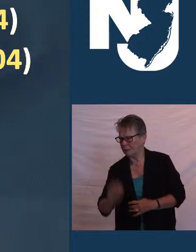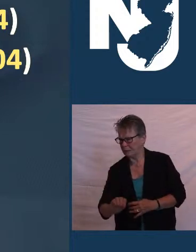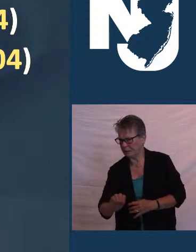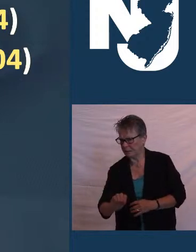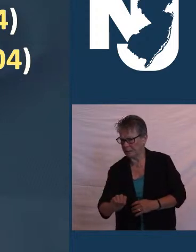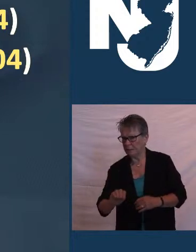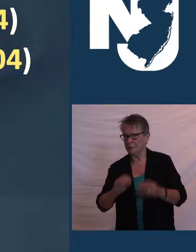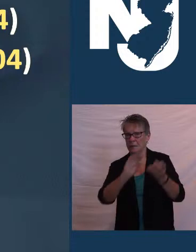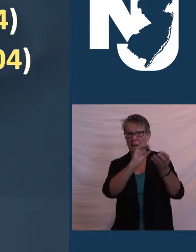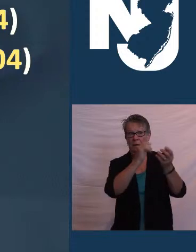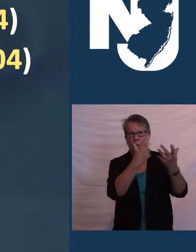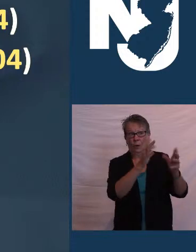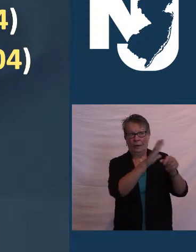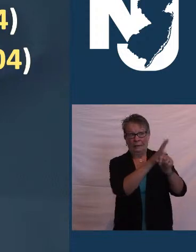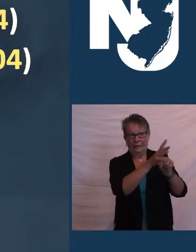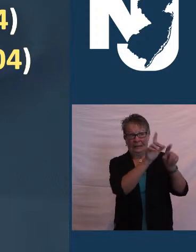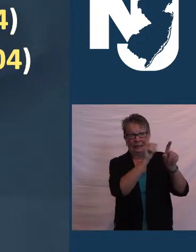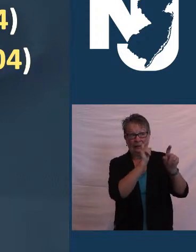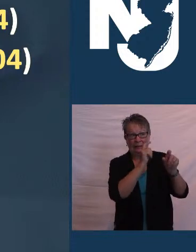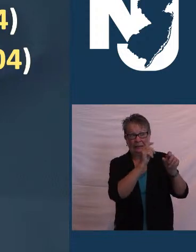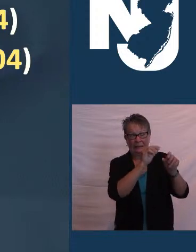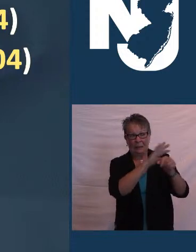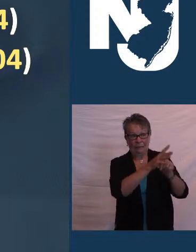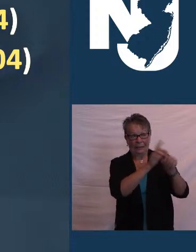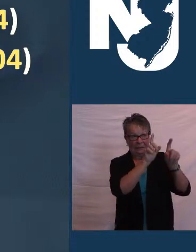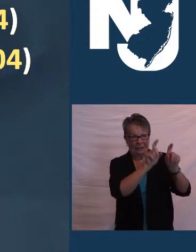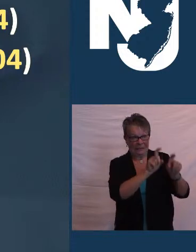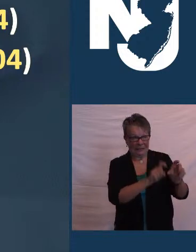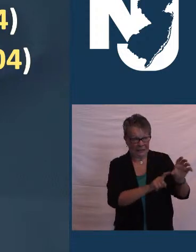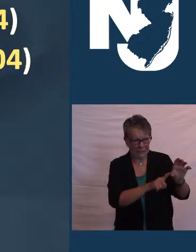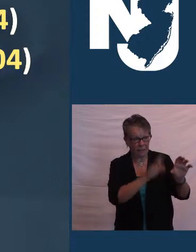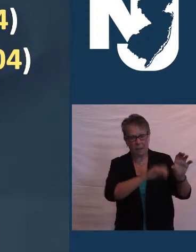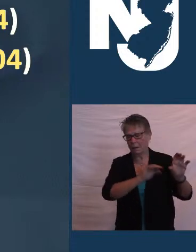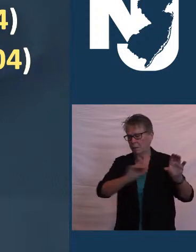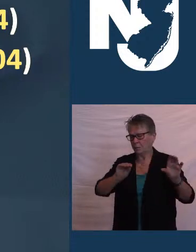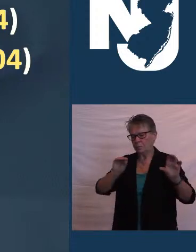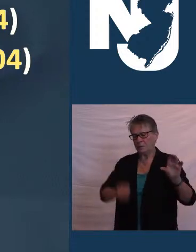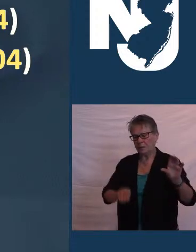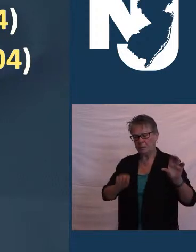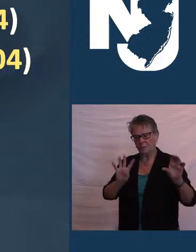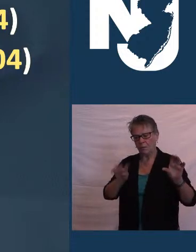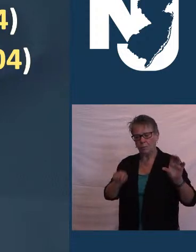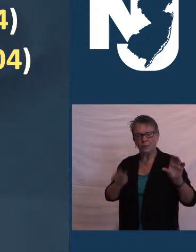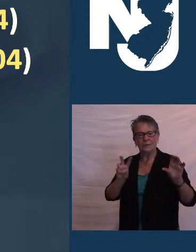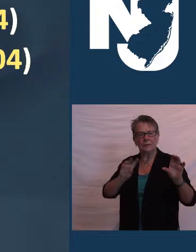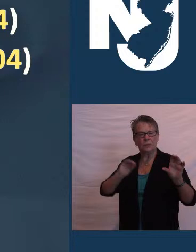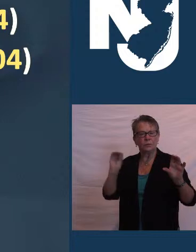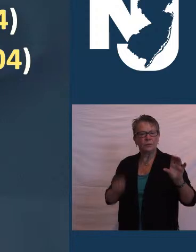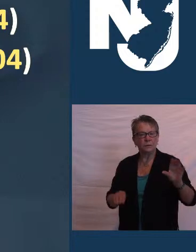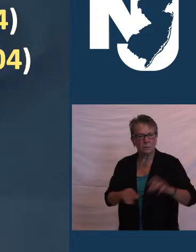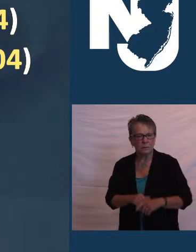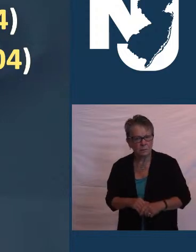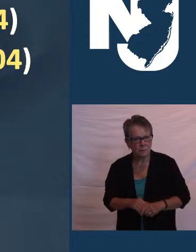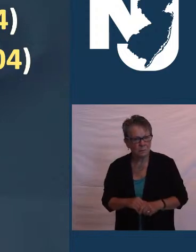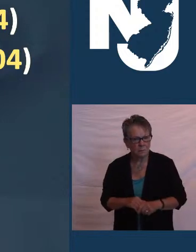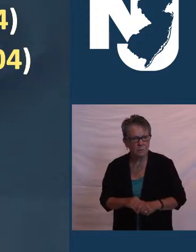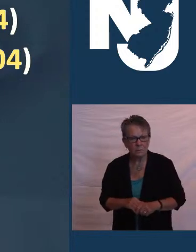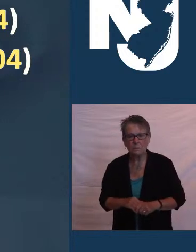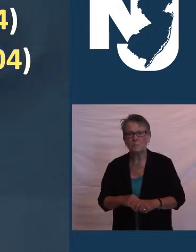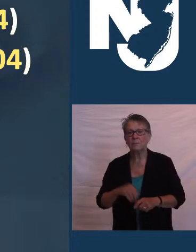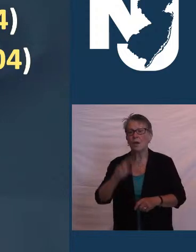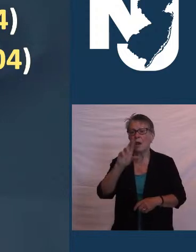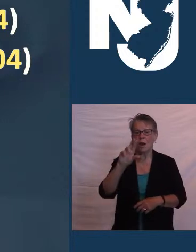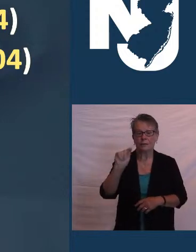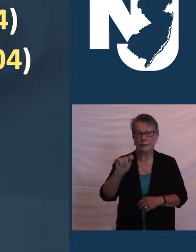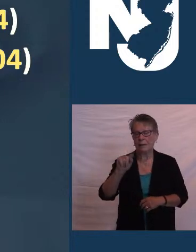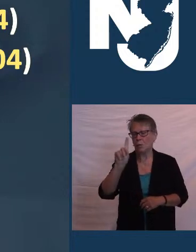days has again dipped close to 1, so that is at long last a positive sign, though I think we'll all feel better once it is